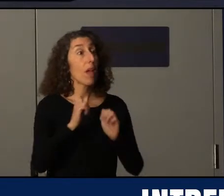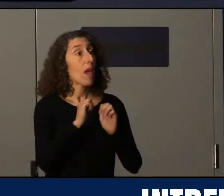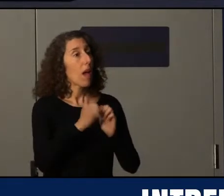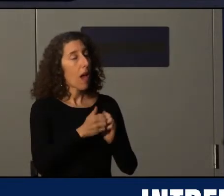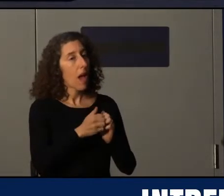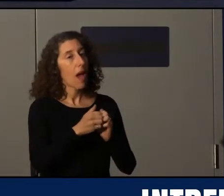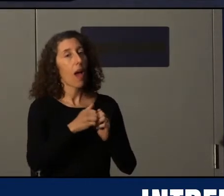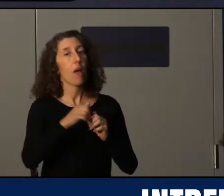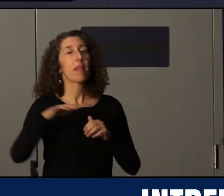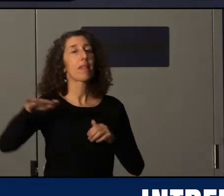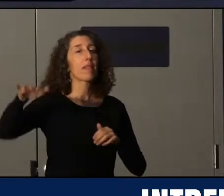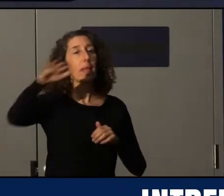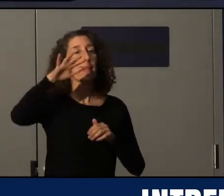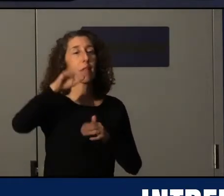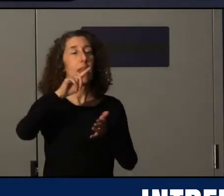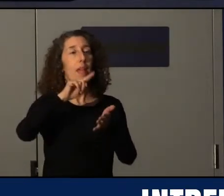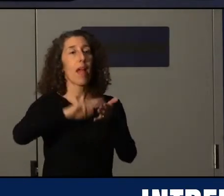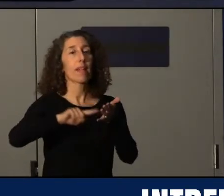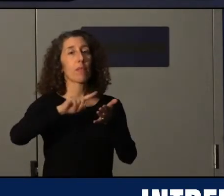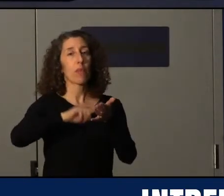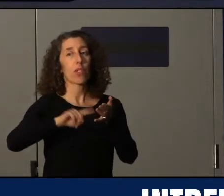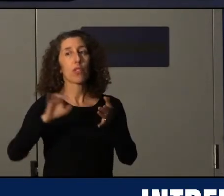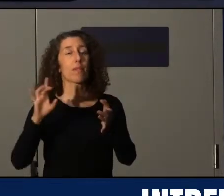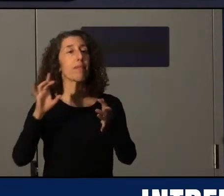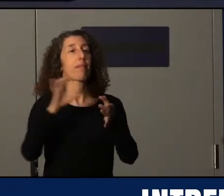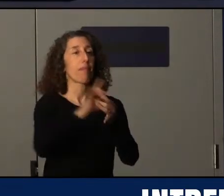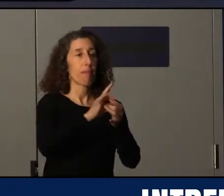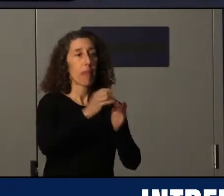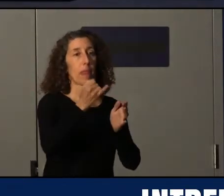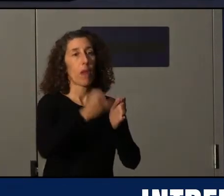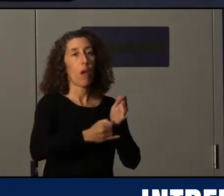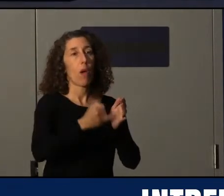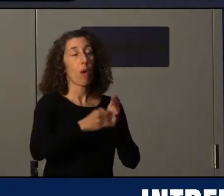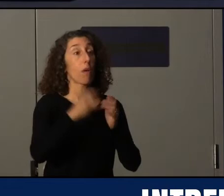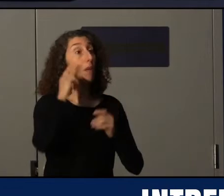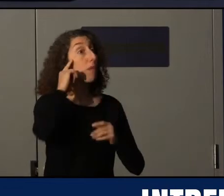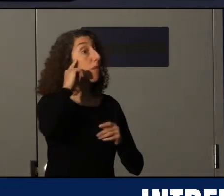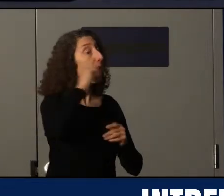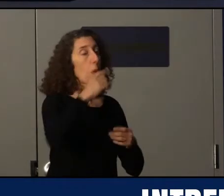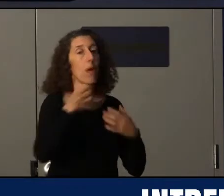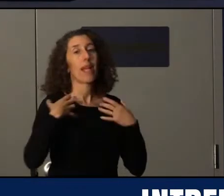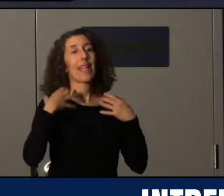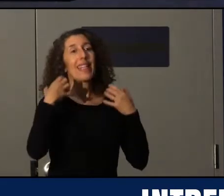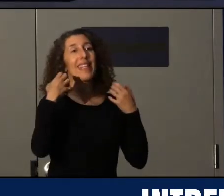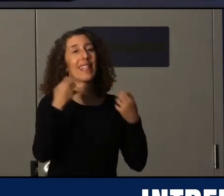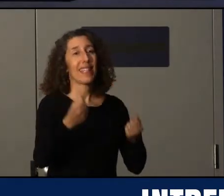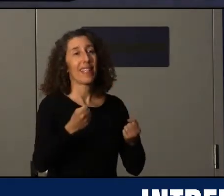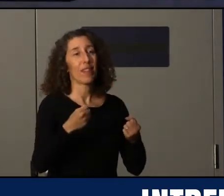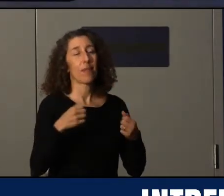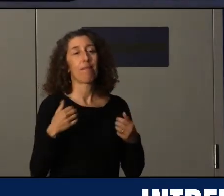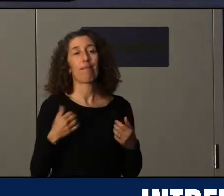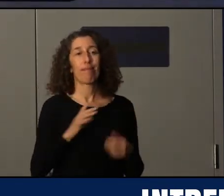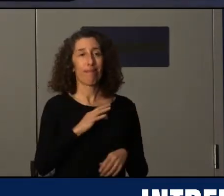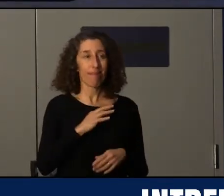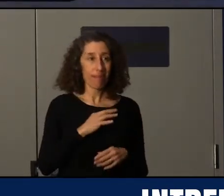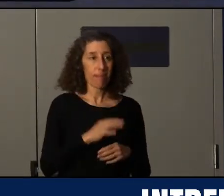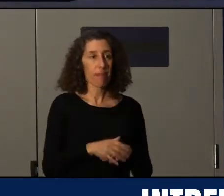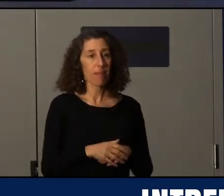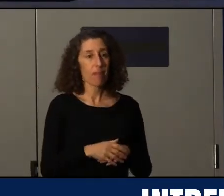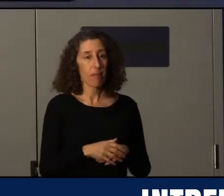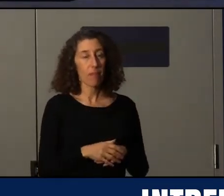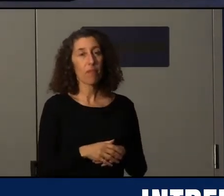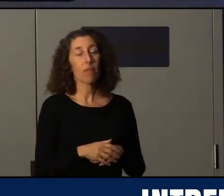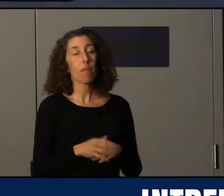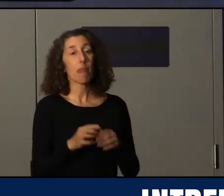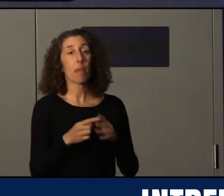art. So space-themed art therapy, if in the simplest way, I guess. And we started in one